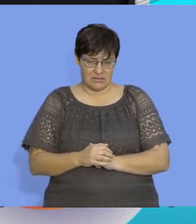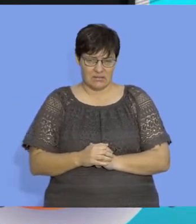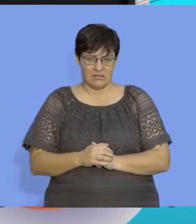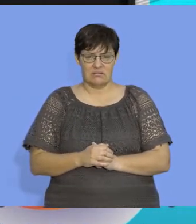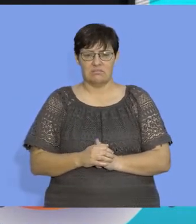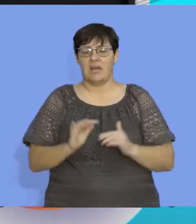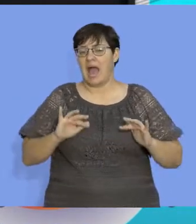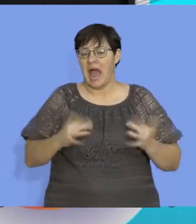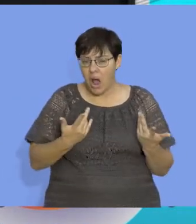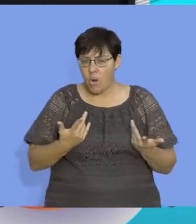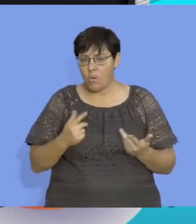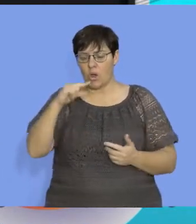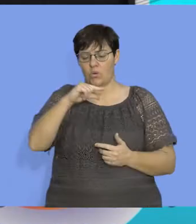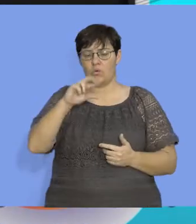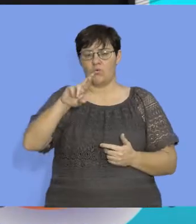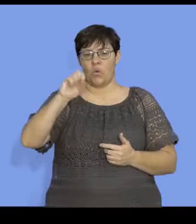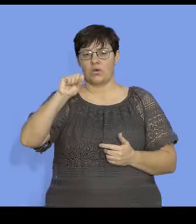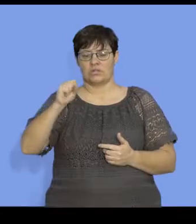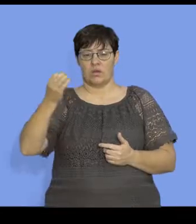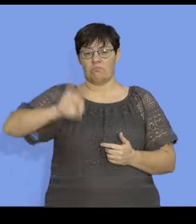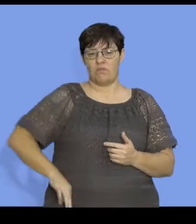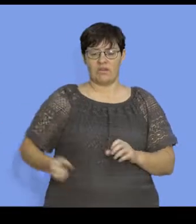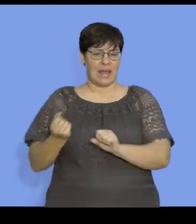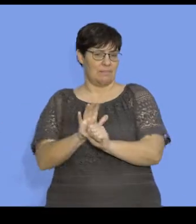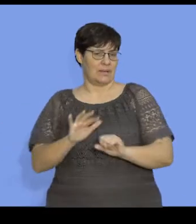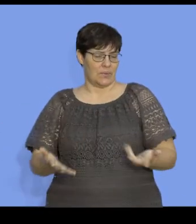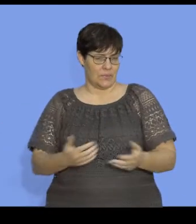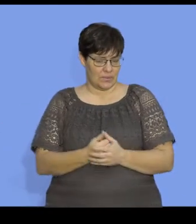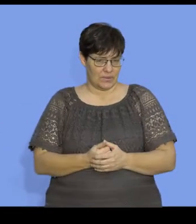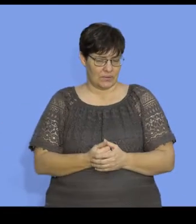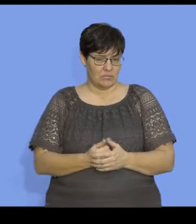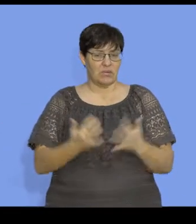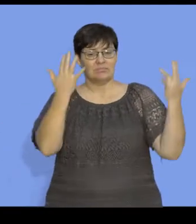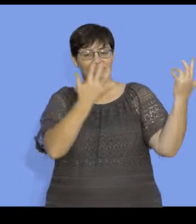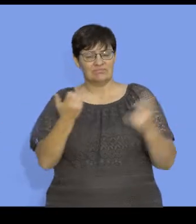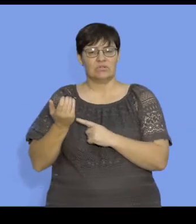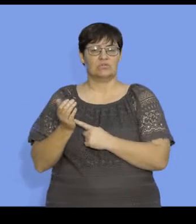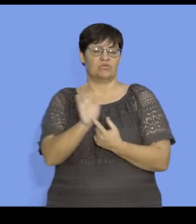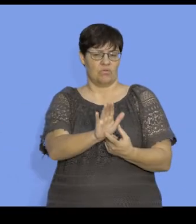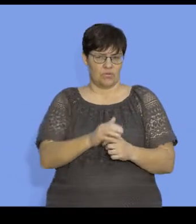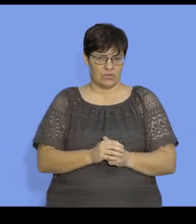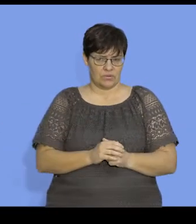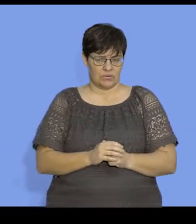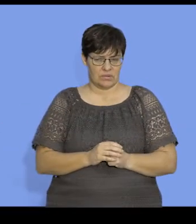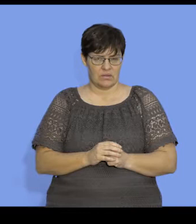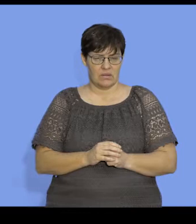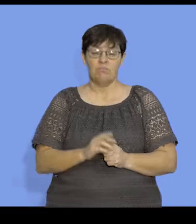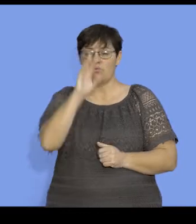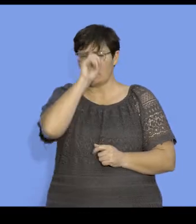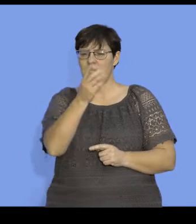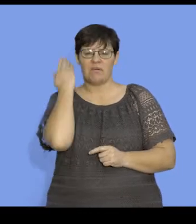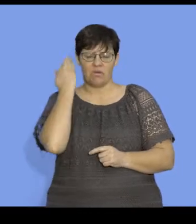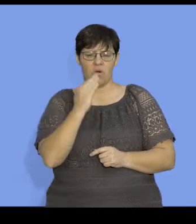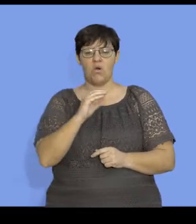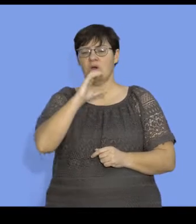gross profit? Because remember, when you're calculating, just to show you your calculation, and you should remember this, your cost price,